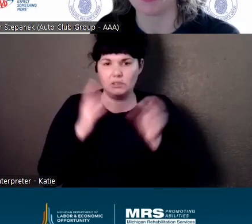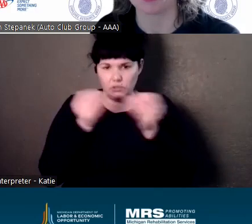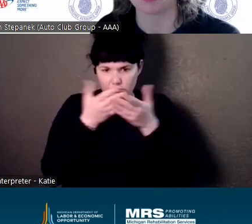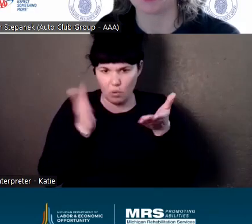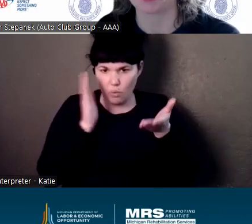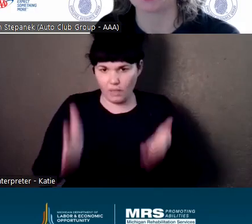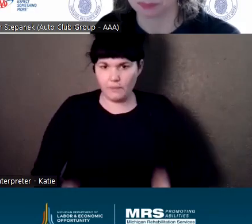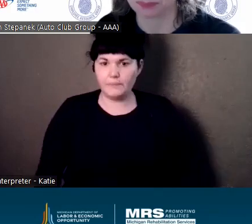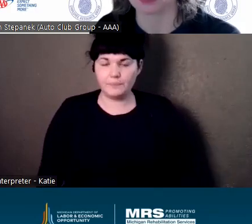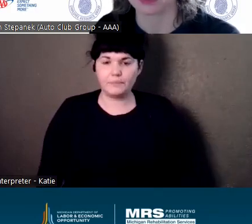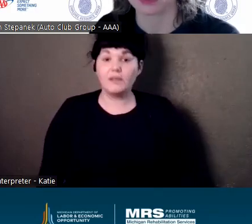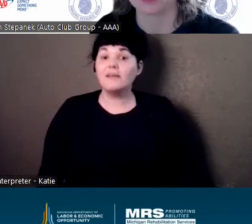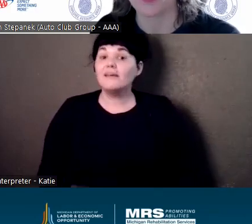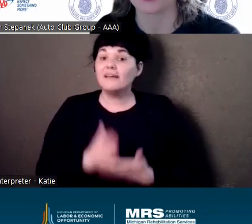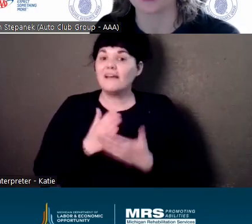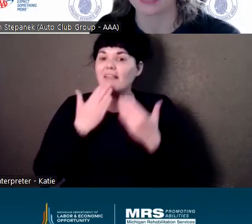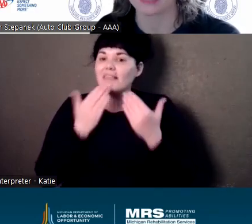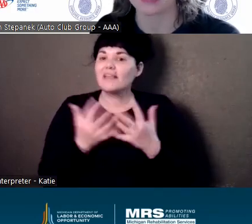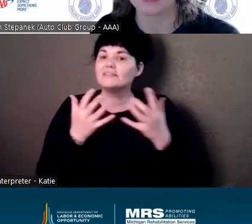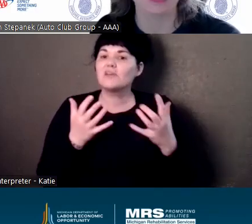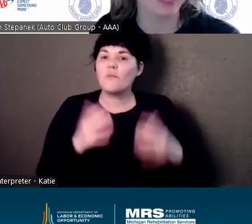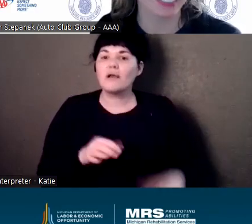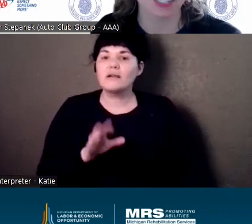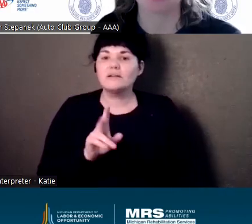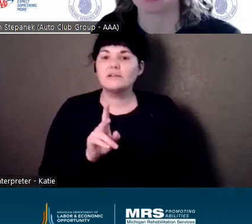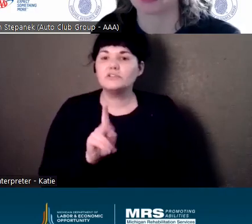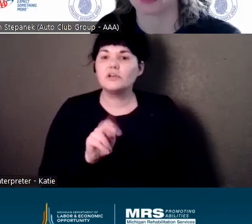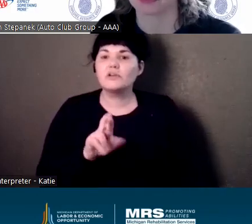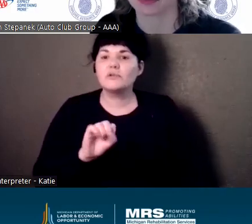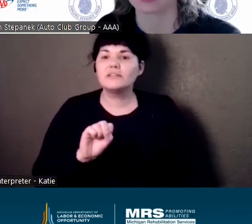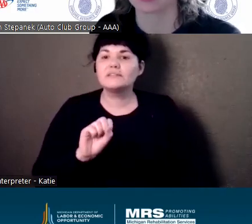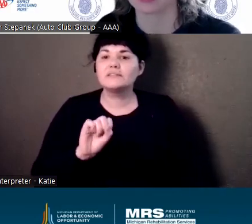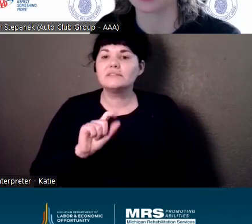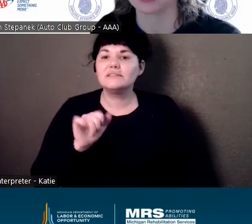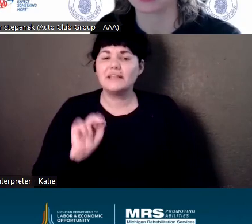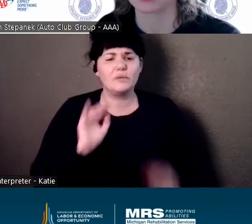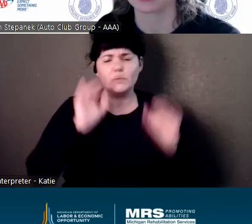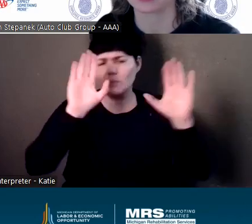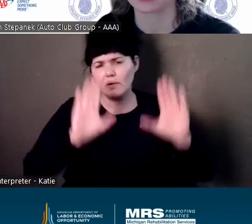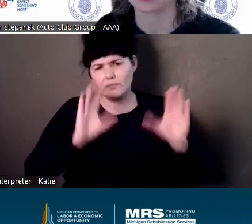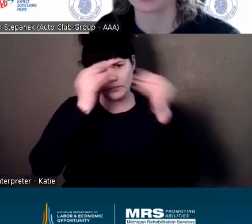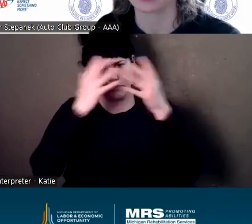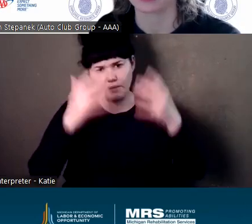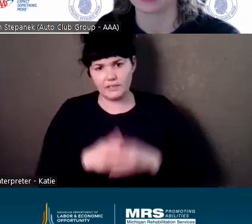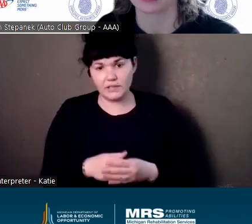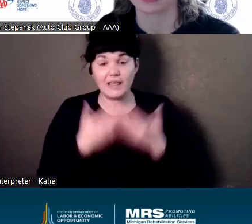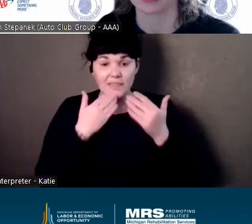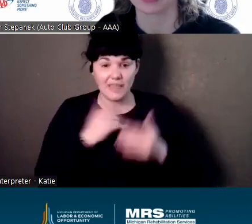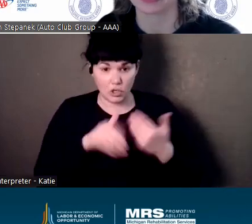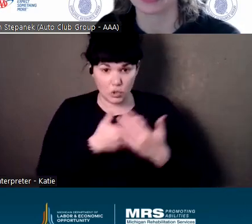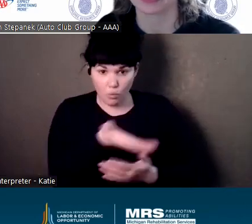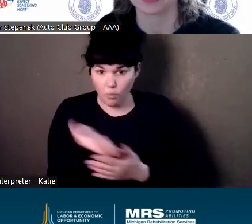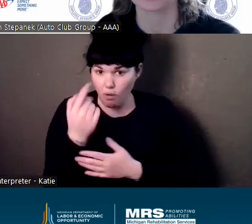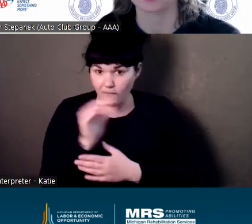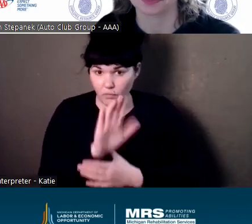All righty. So thank you so much, Kristen. Thank you. Great information. Thank you all who had questions for that